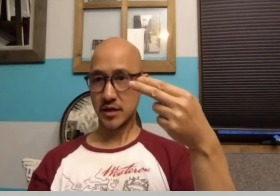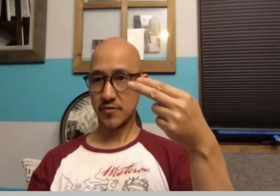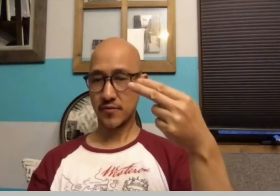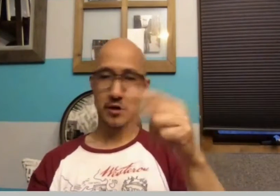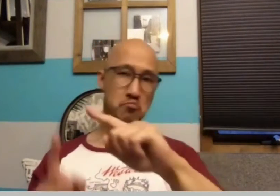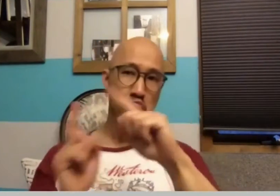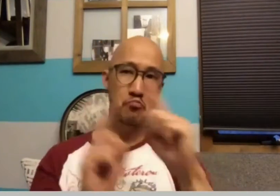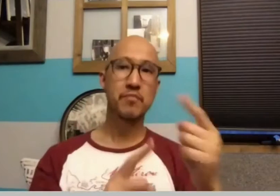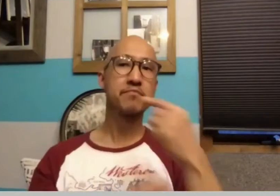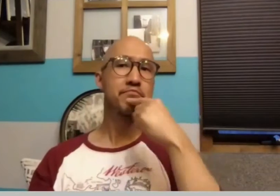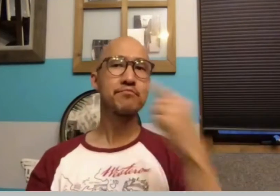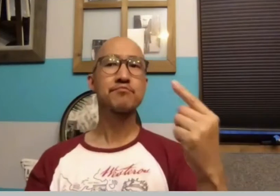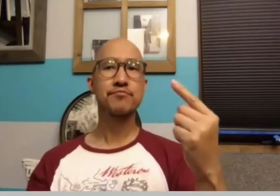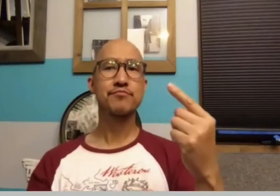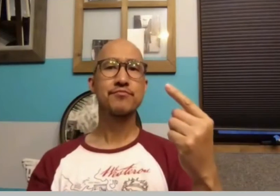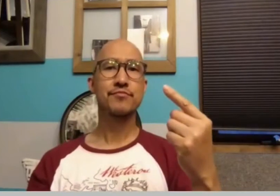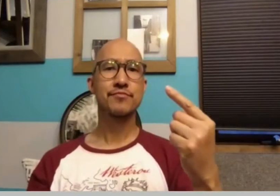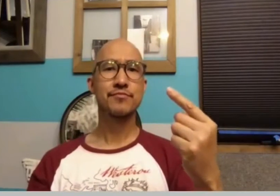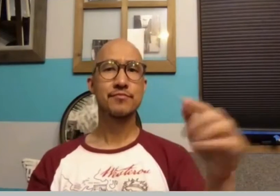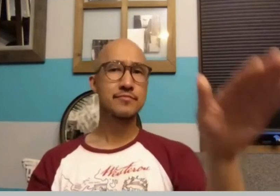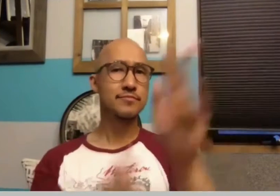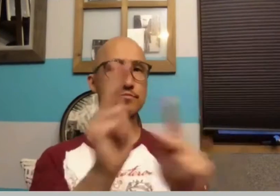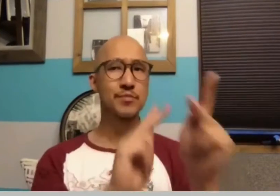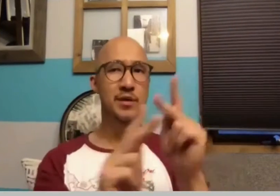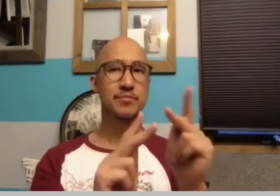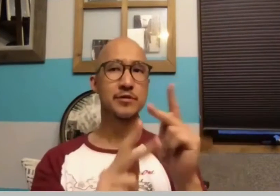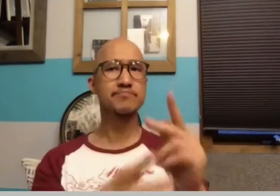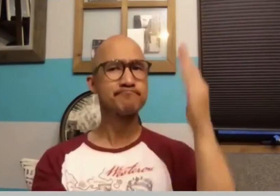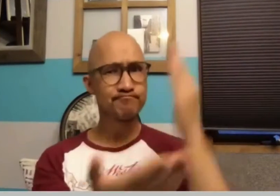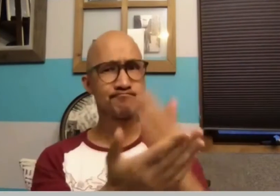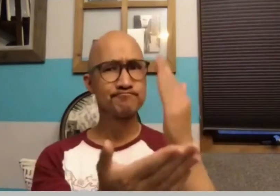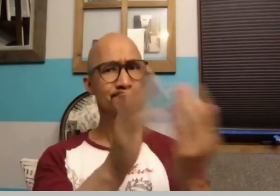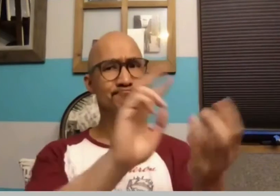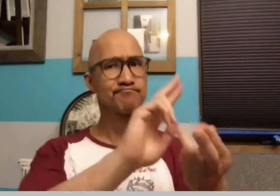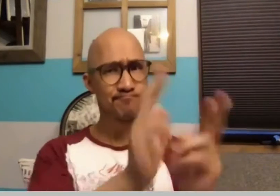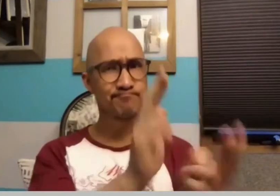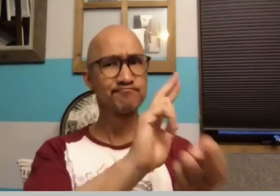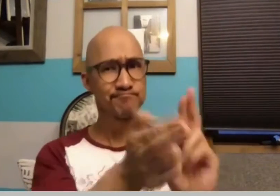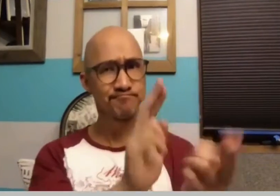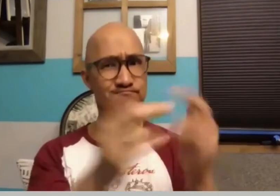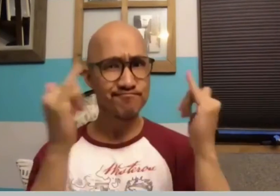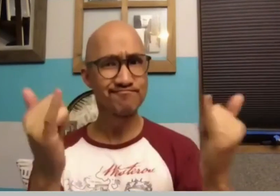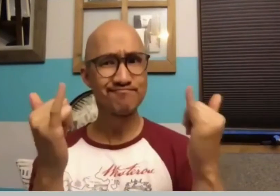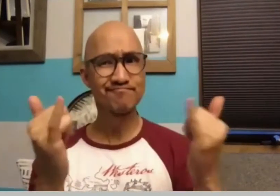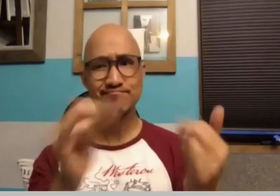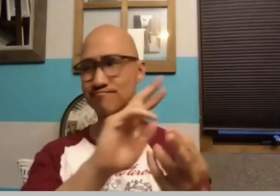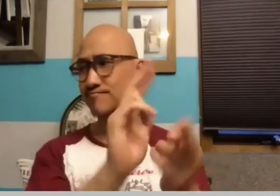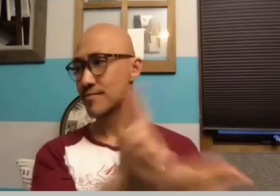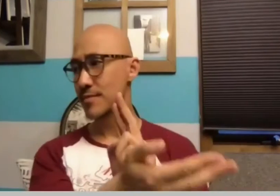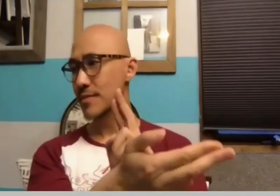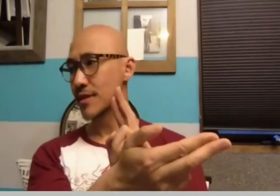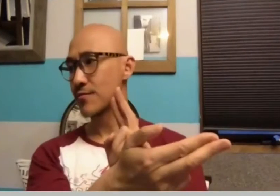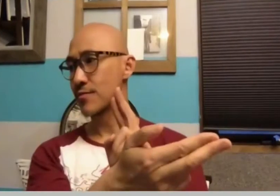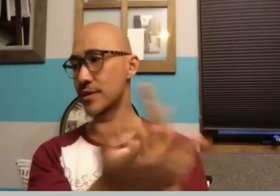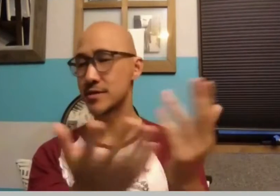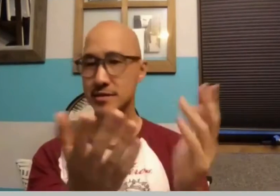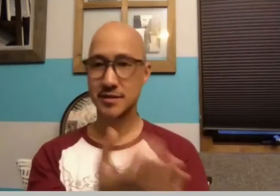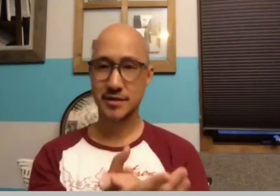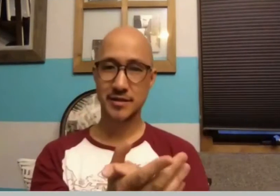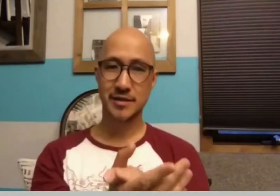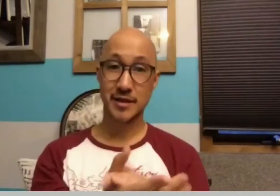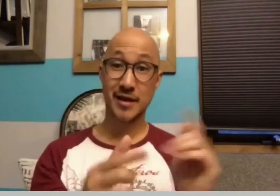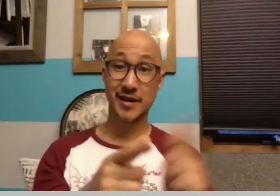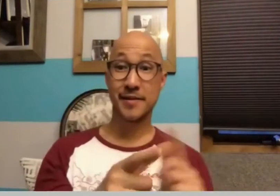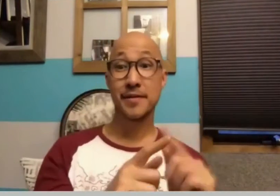Nahum, on the other side, condemns them for their heinous violence, heinous acts, and the terrible things they've done. So some similarities